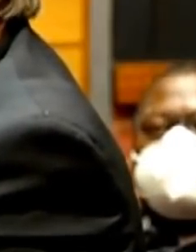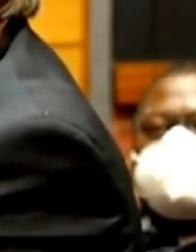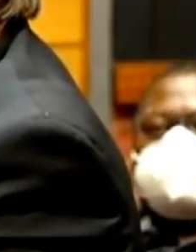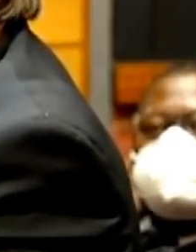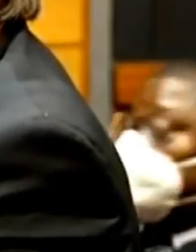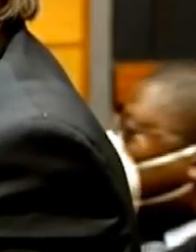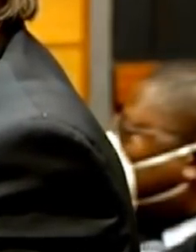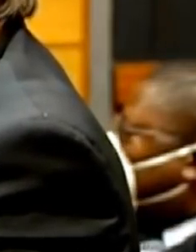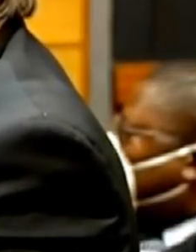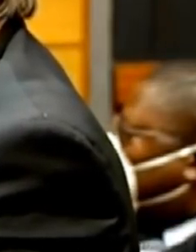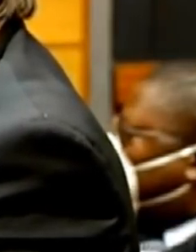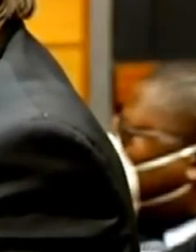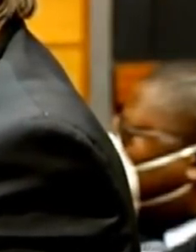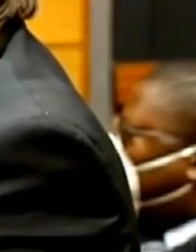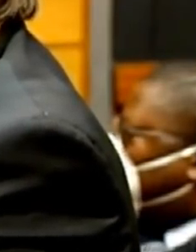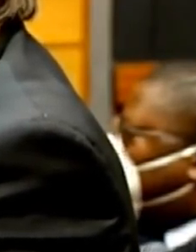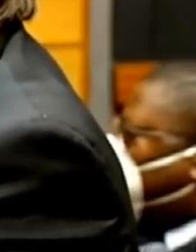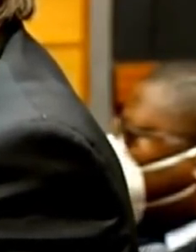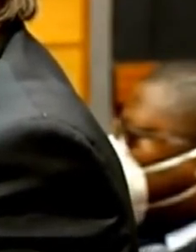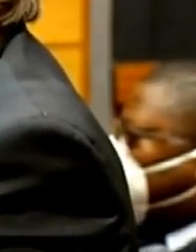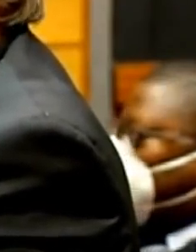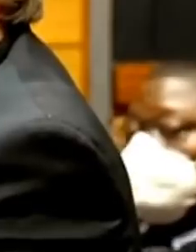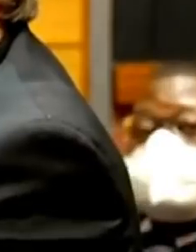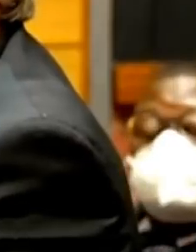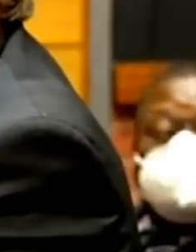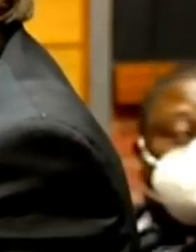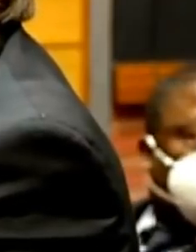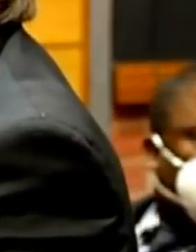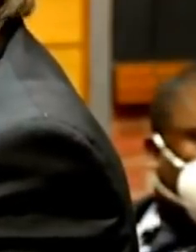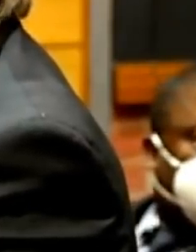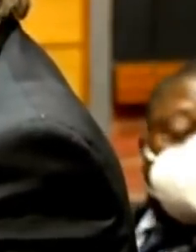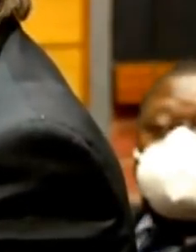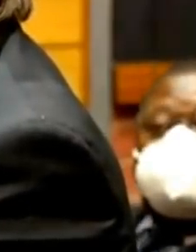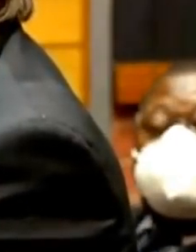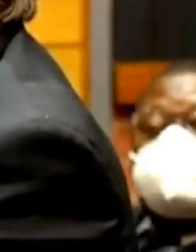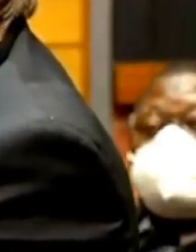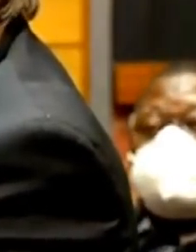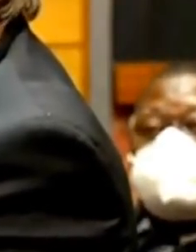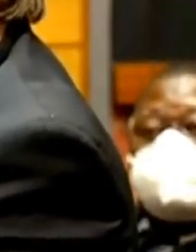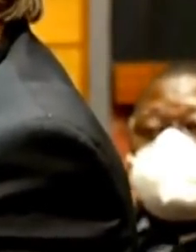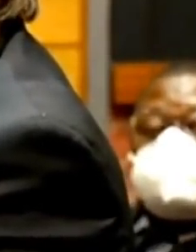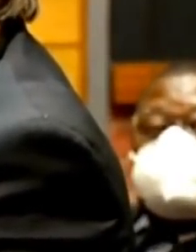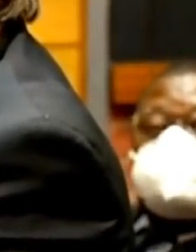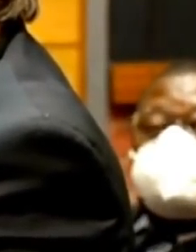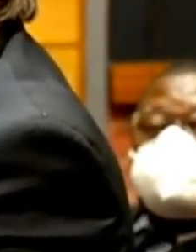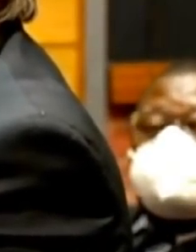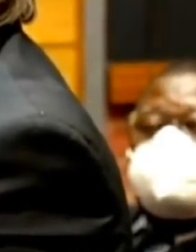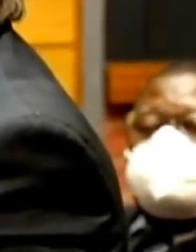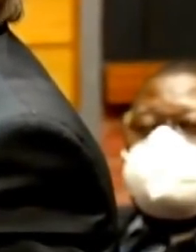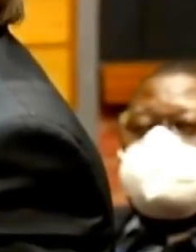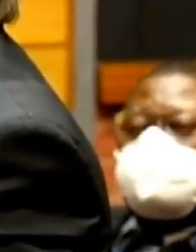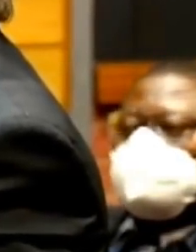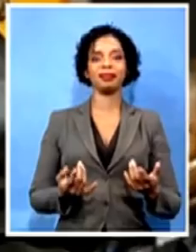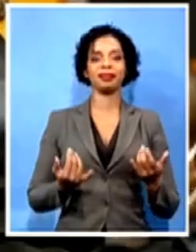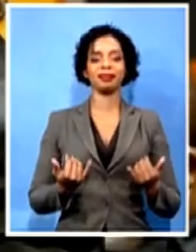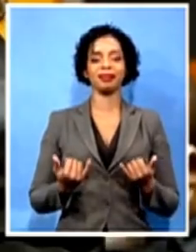in attitude and the reasons, and I would have expected as colleagues and as officers of the court, if